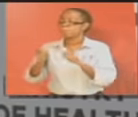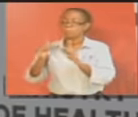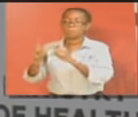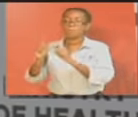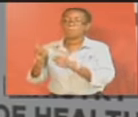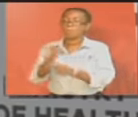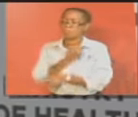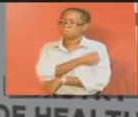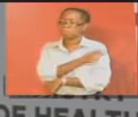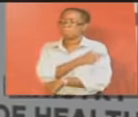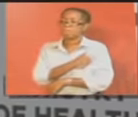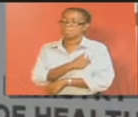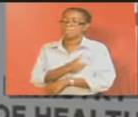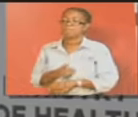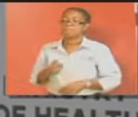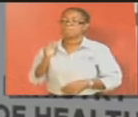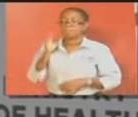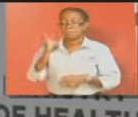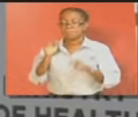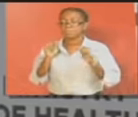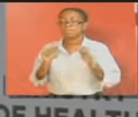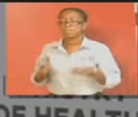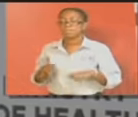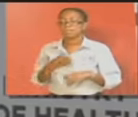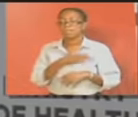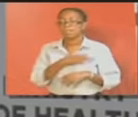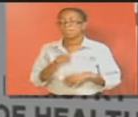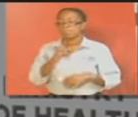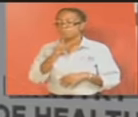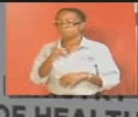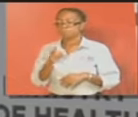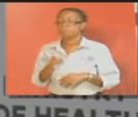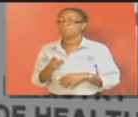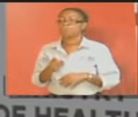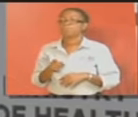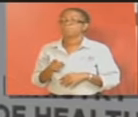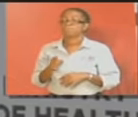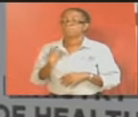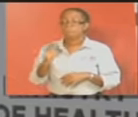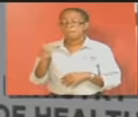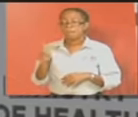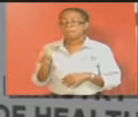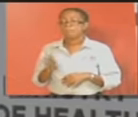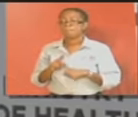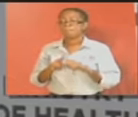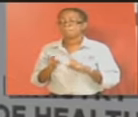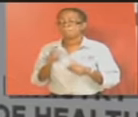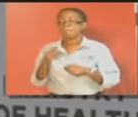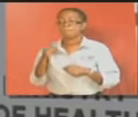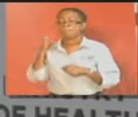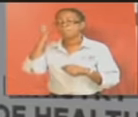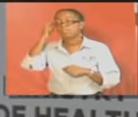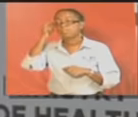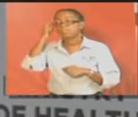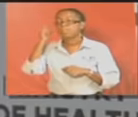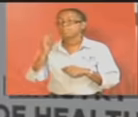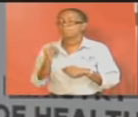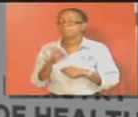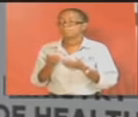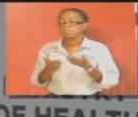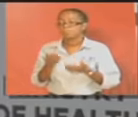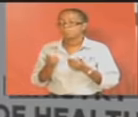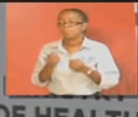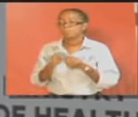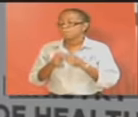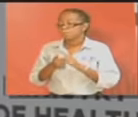such that medical care is required, we still want to encourage you to isolate yourself. So if you're having respiratory symptoms and you don't